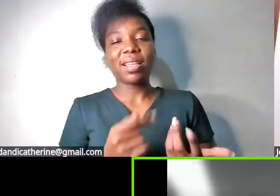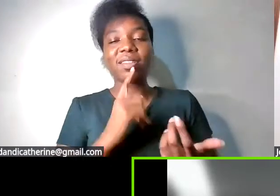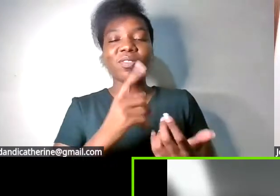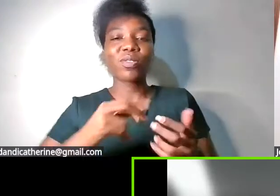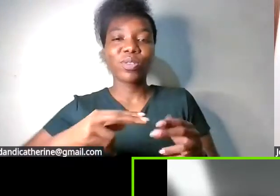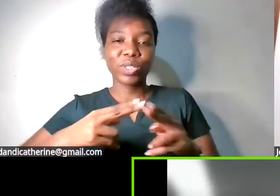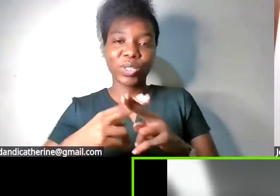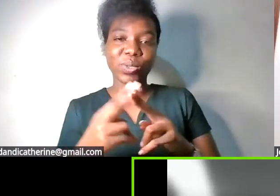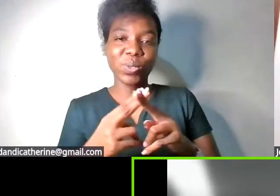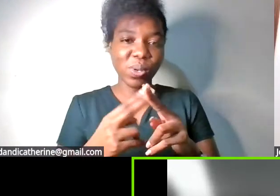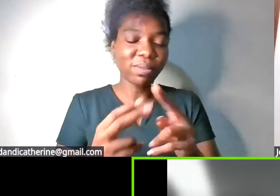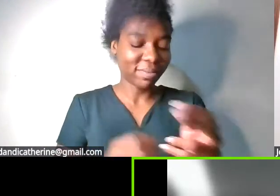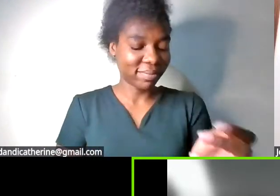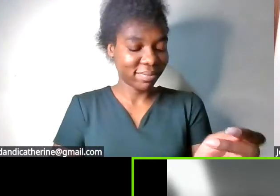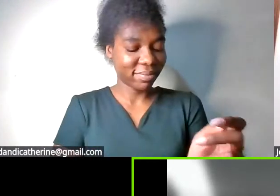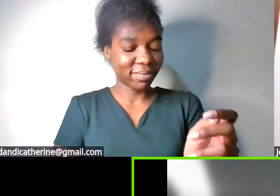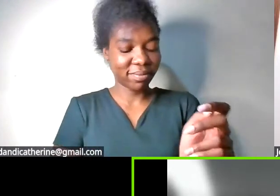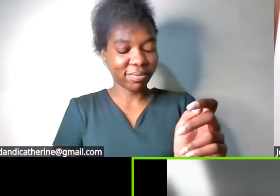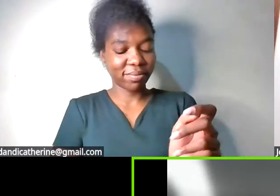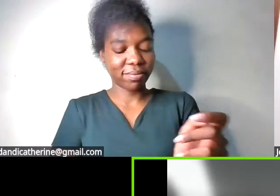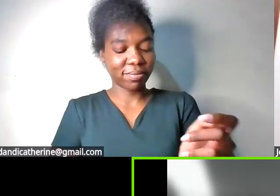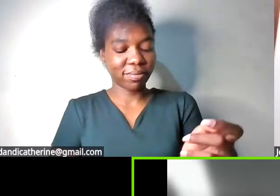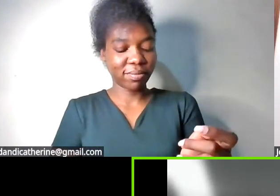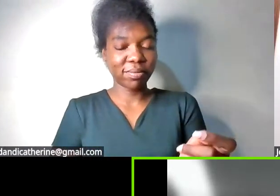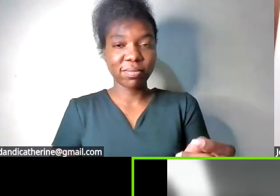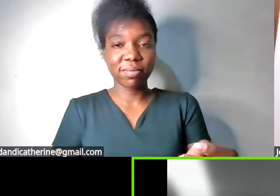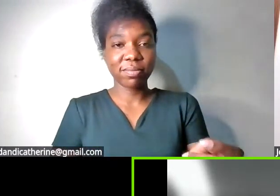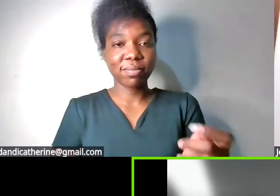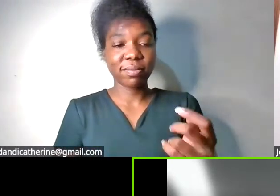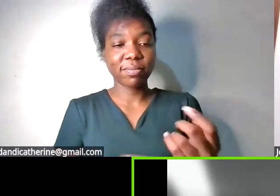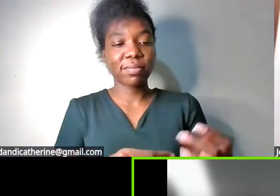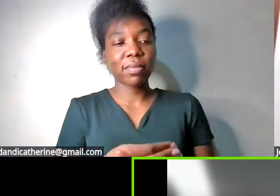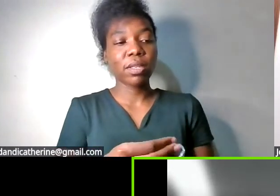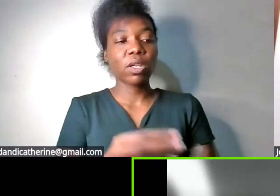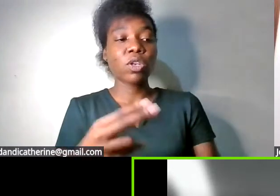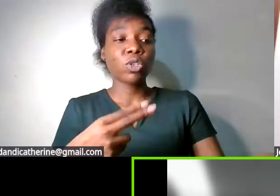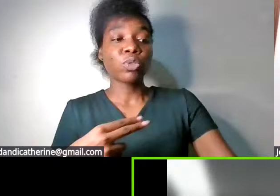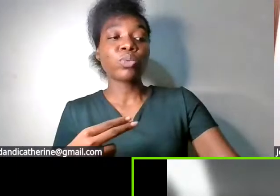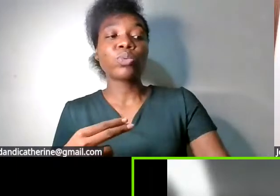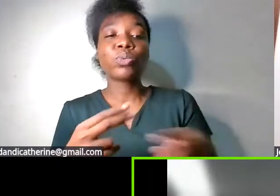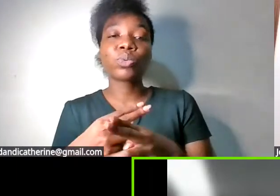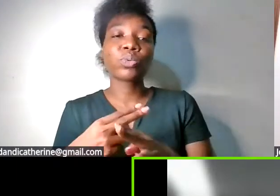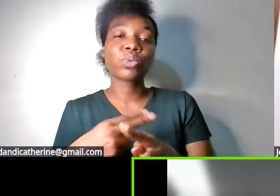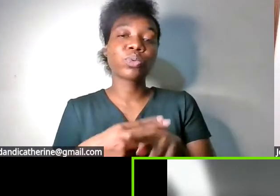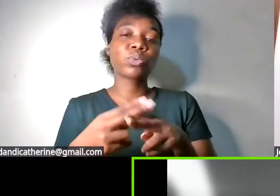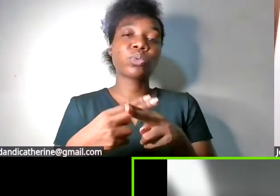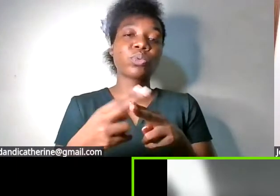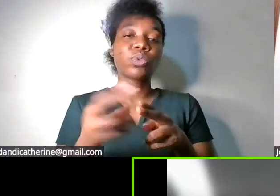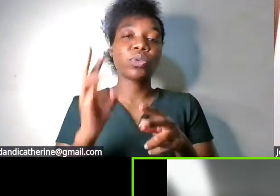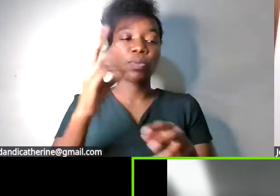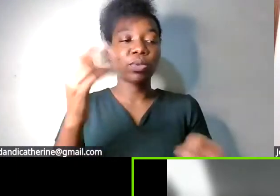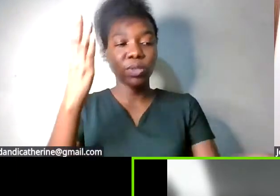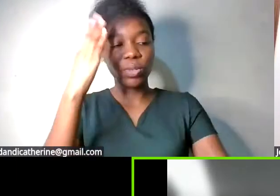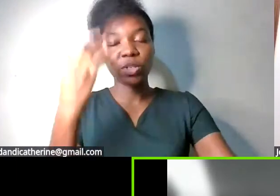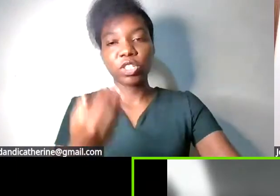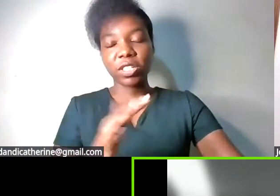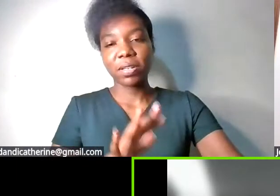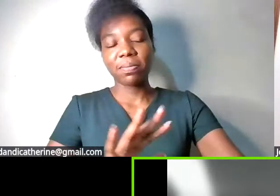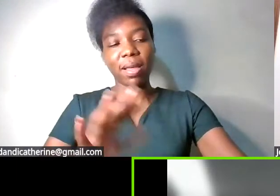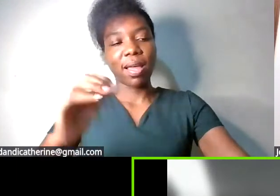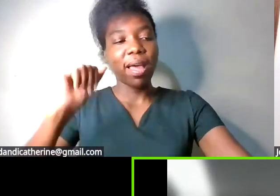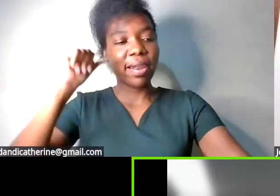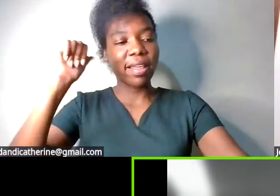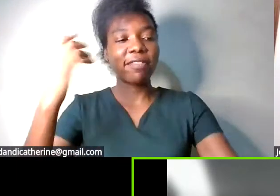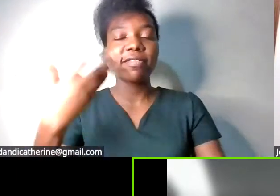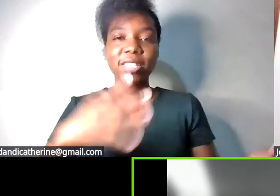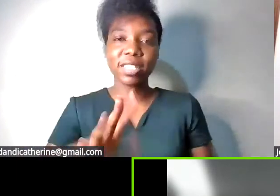But you very soon you will realize your children are young adults, and then they need the space, and then you